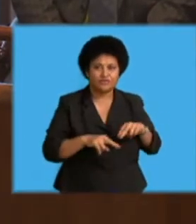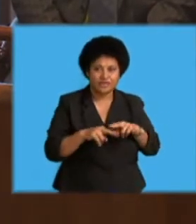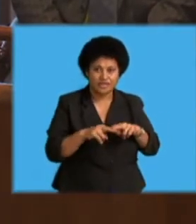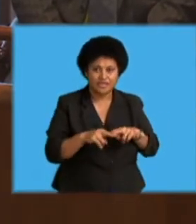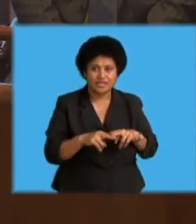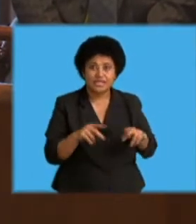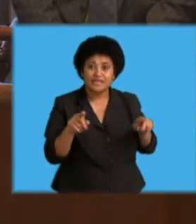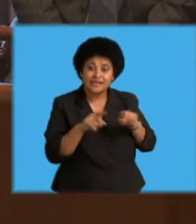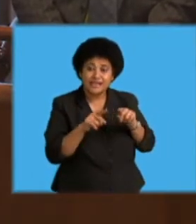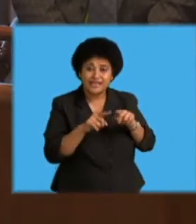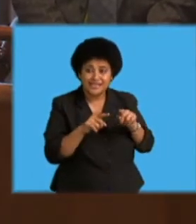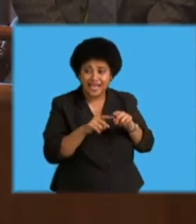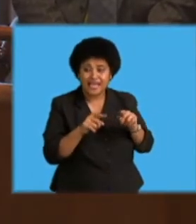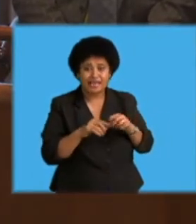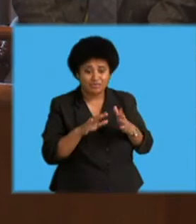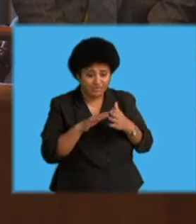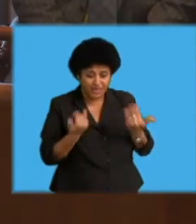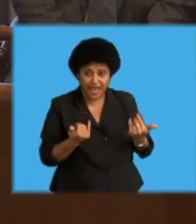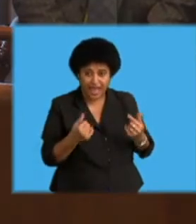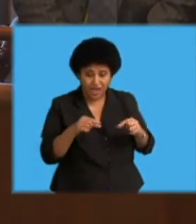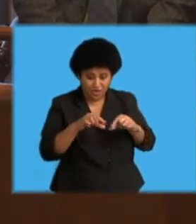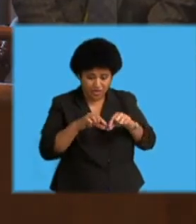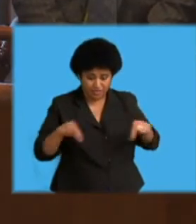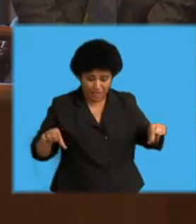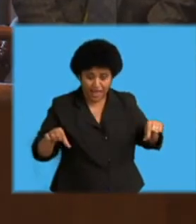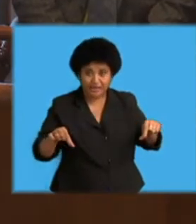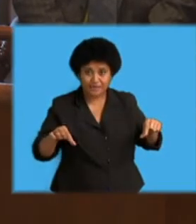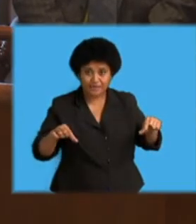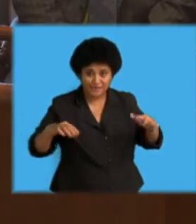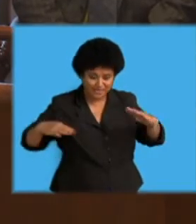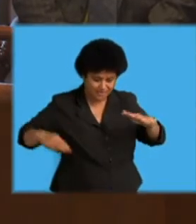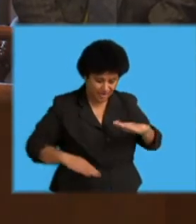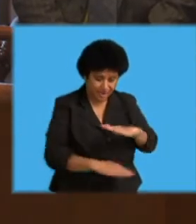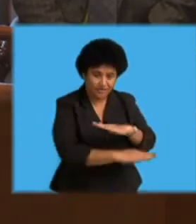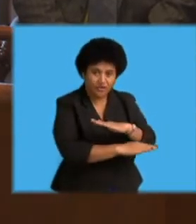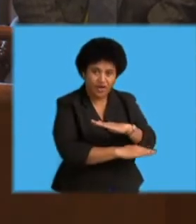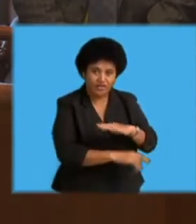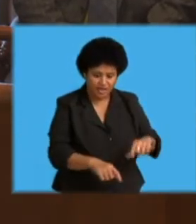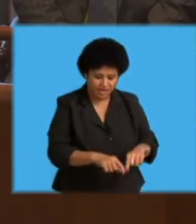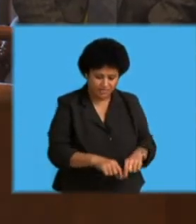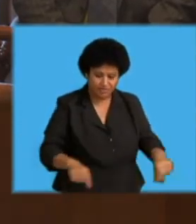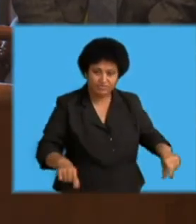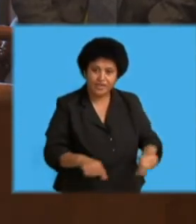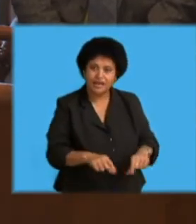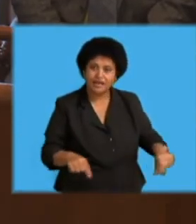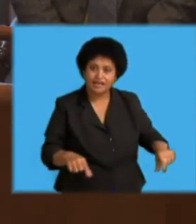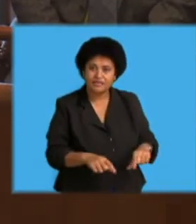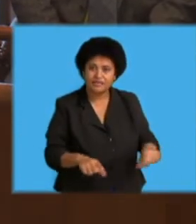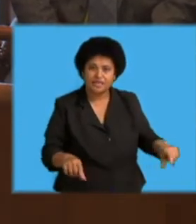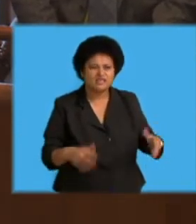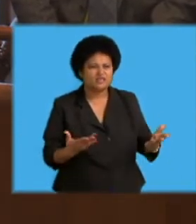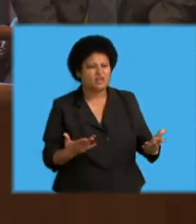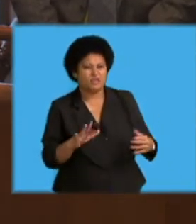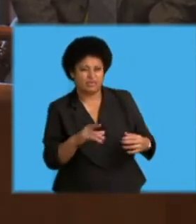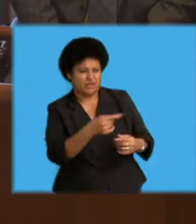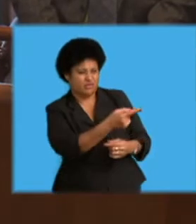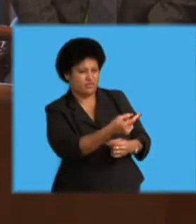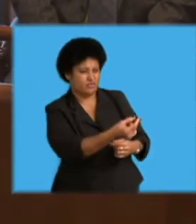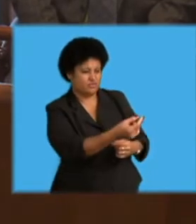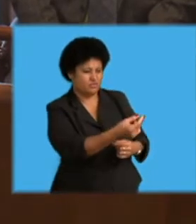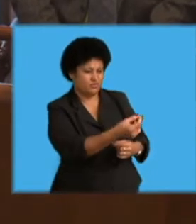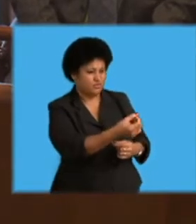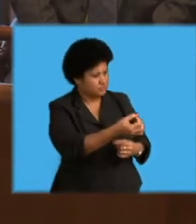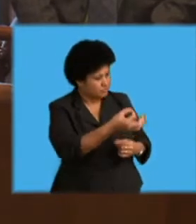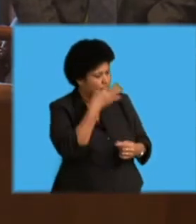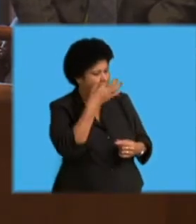cables underground. We are moving the pipes and putting them on the side of the road. Yes, you may argue and say, well, why are you doing it now? It means that it costs you